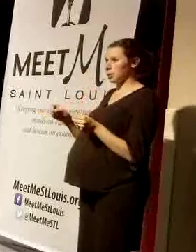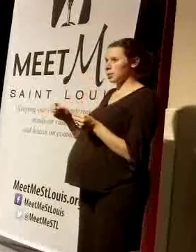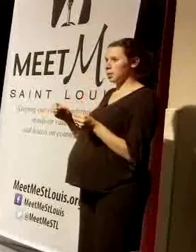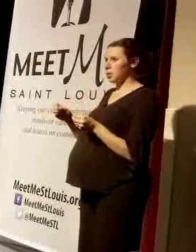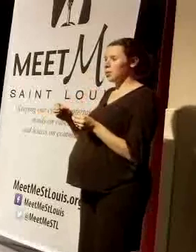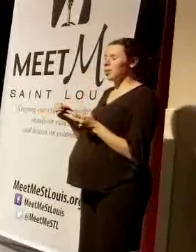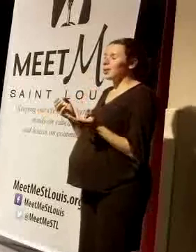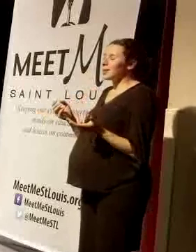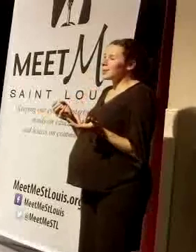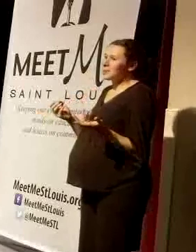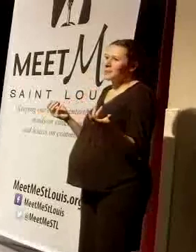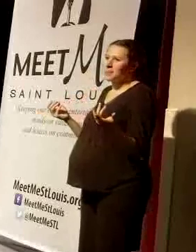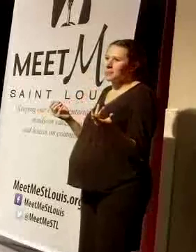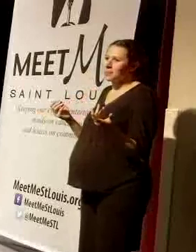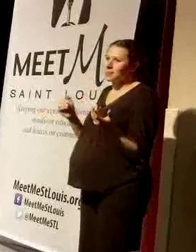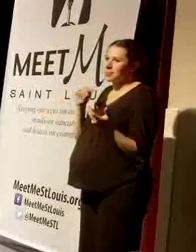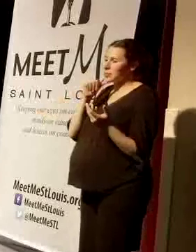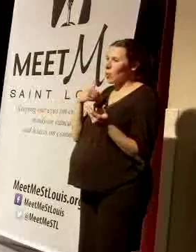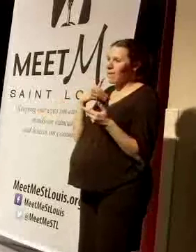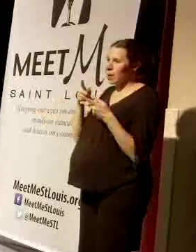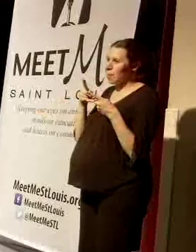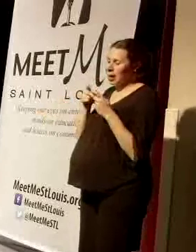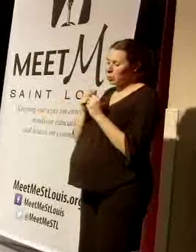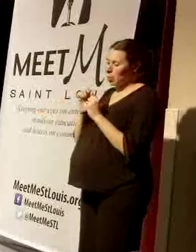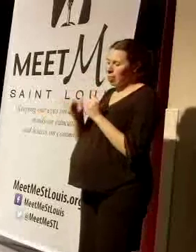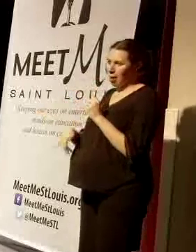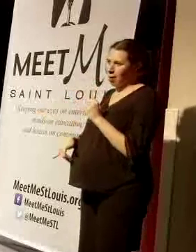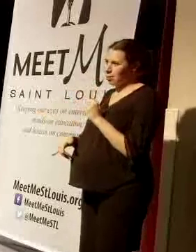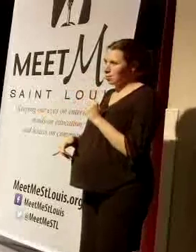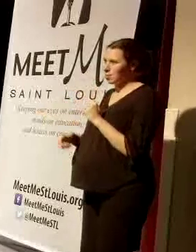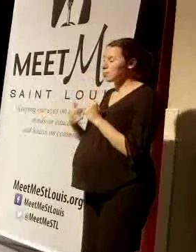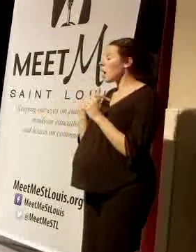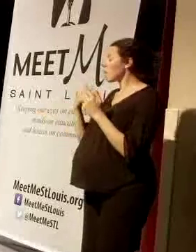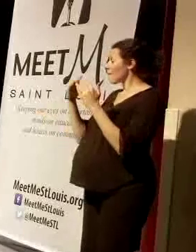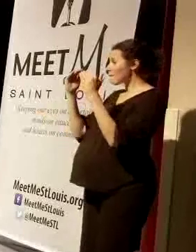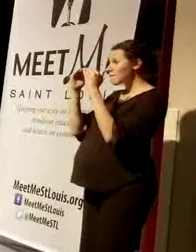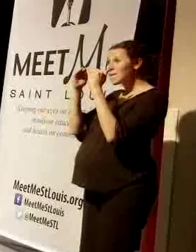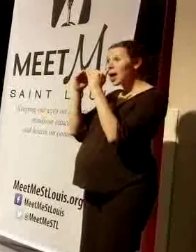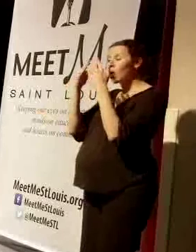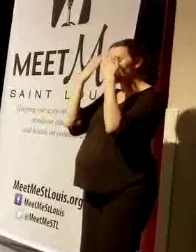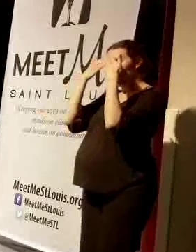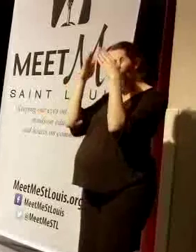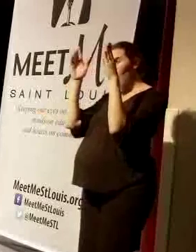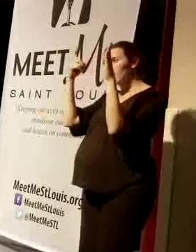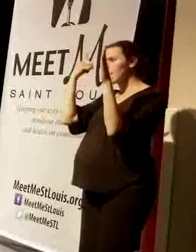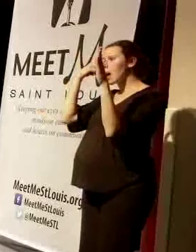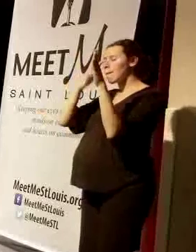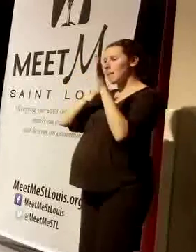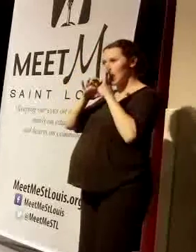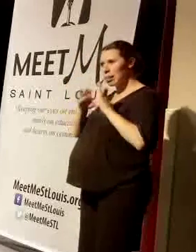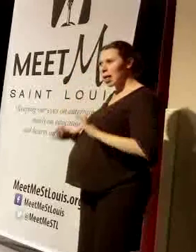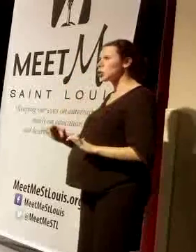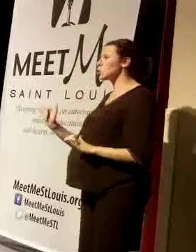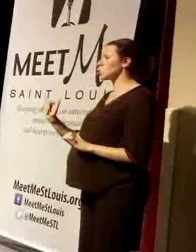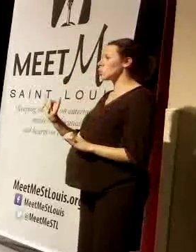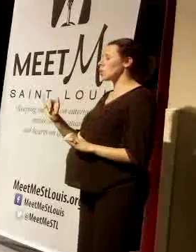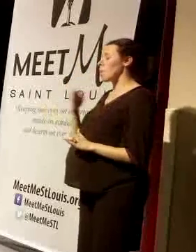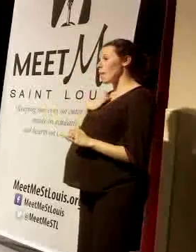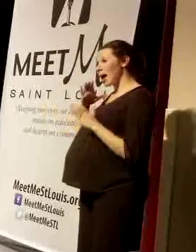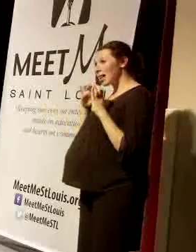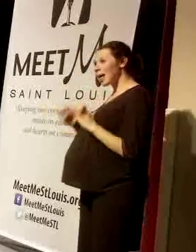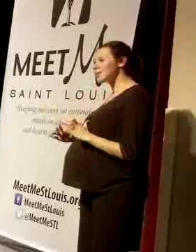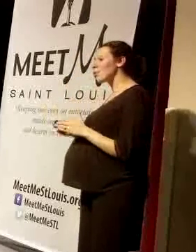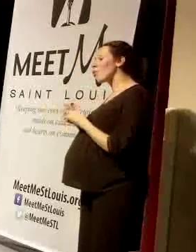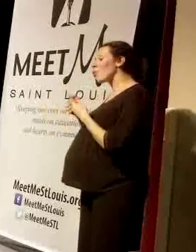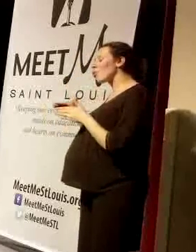that kind of, we really don't have a place with this. I'm a fair-minded guy. I'm open-minded. My clients are as well. They lost a son at